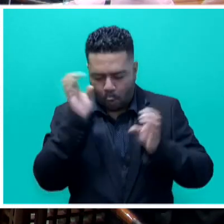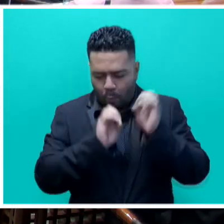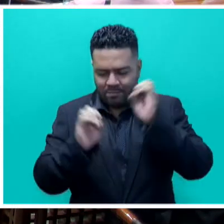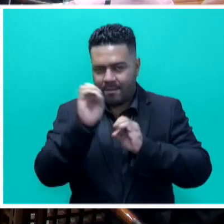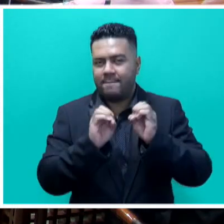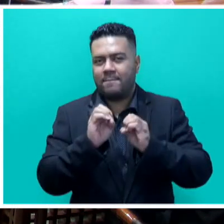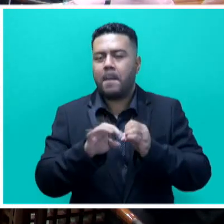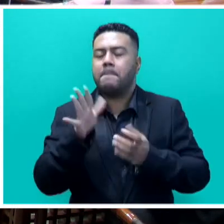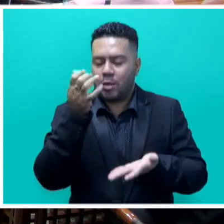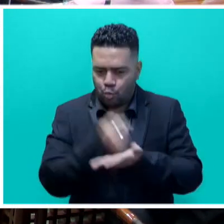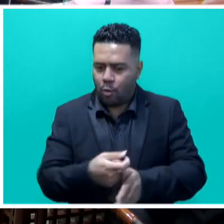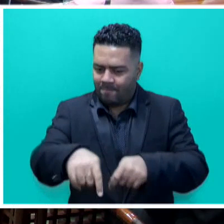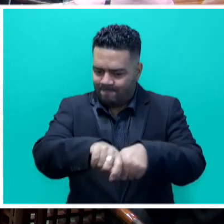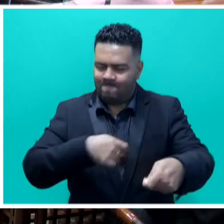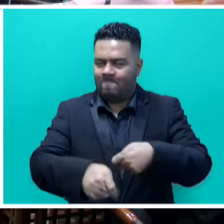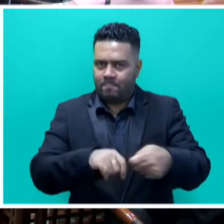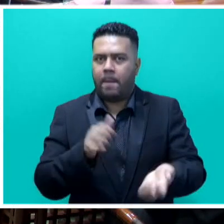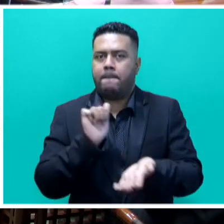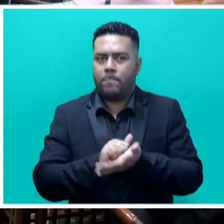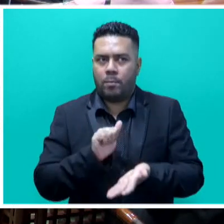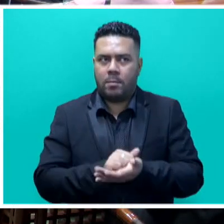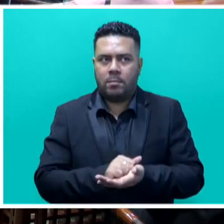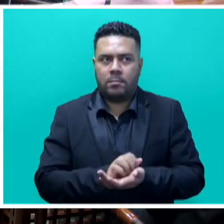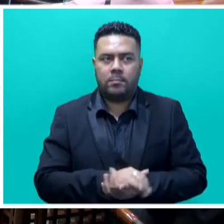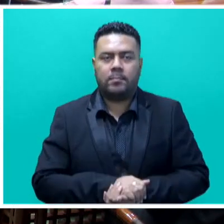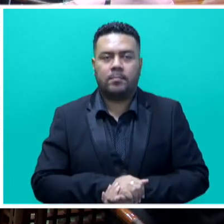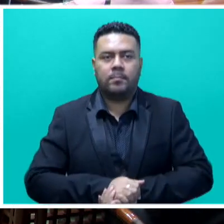Scrutineers, please proceed to the table so we can